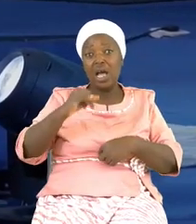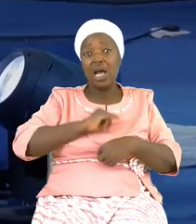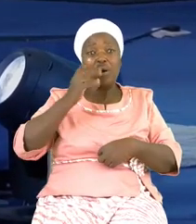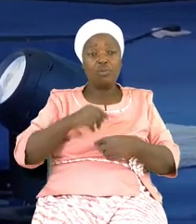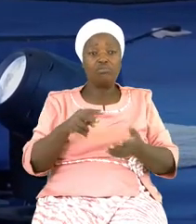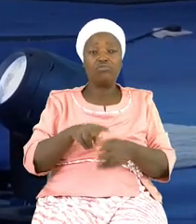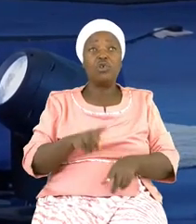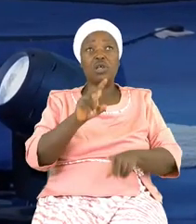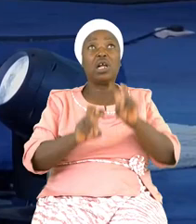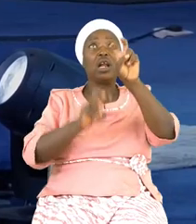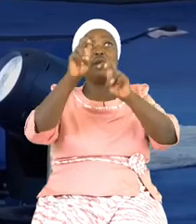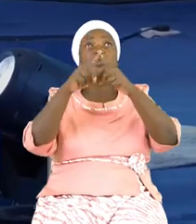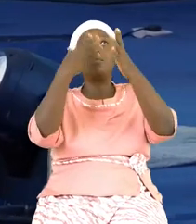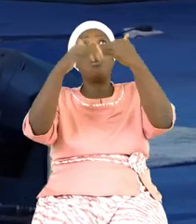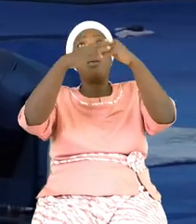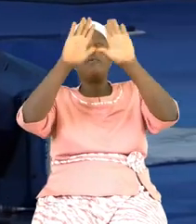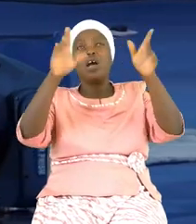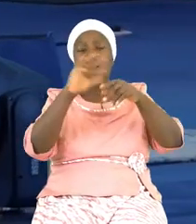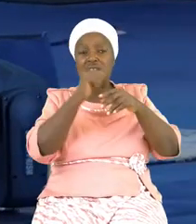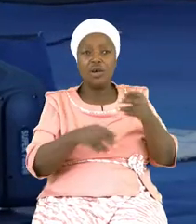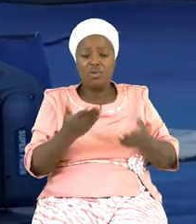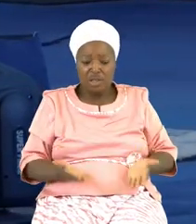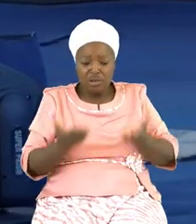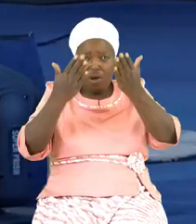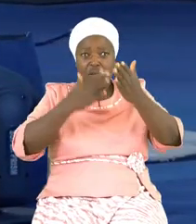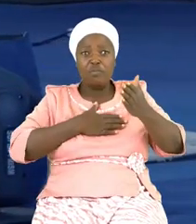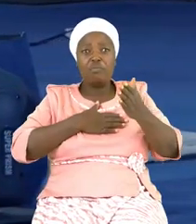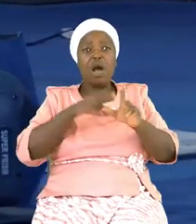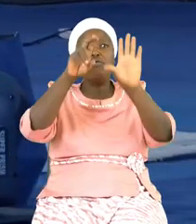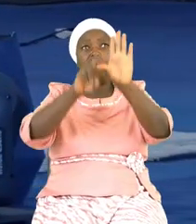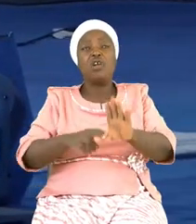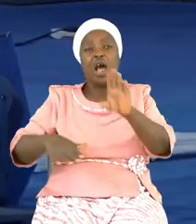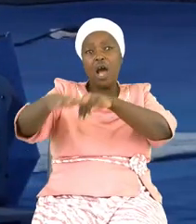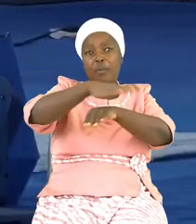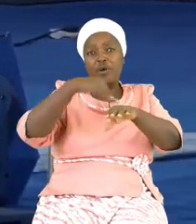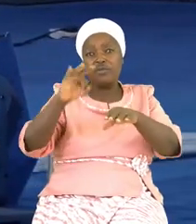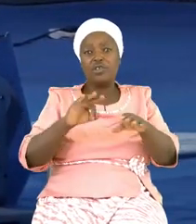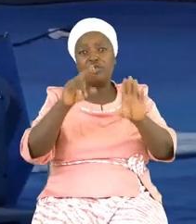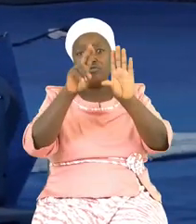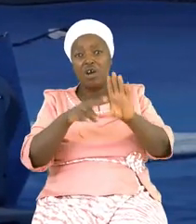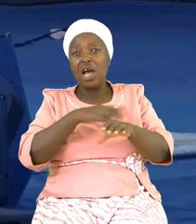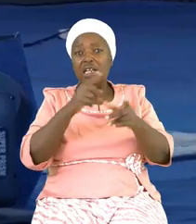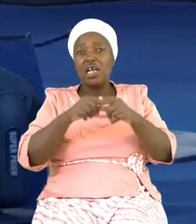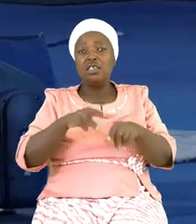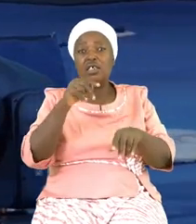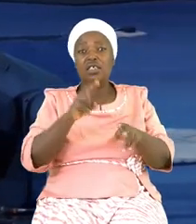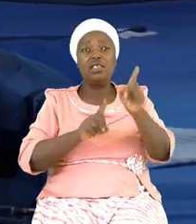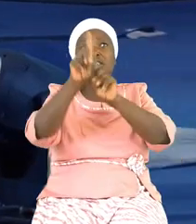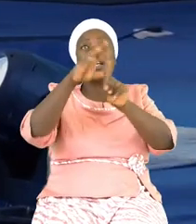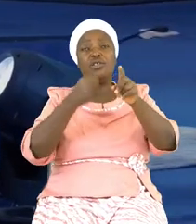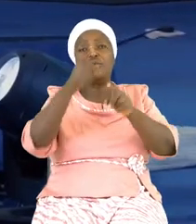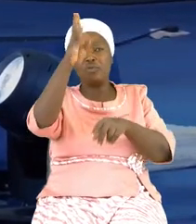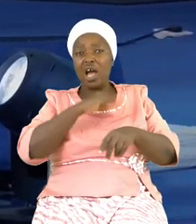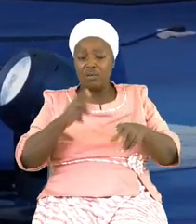heaven, and I will exalt my throne above the throne, above the stars of God. I will sit